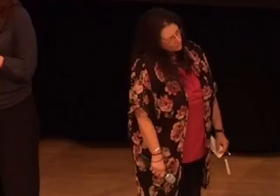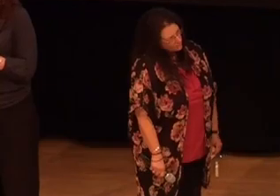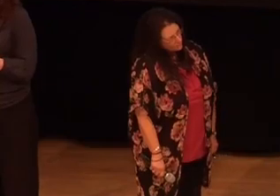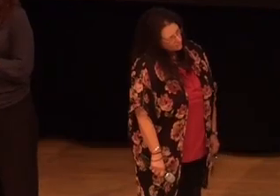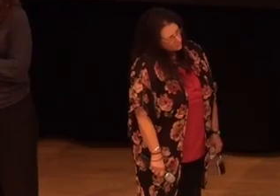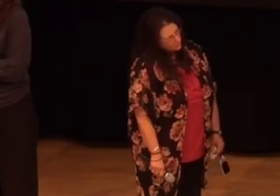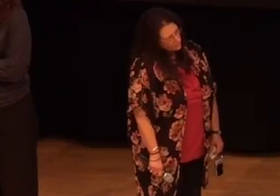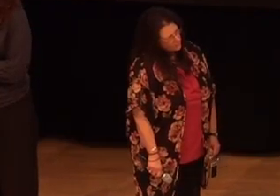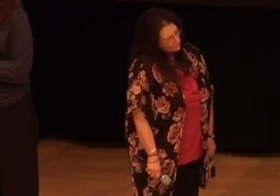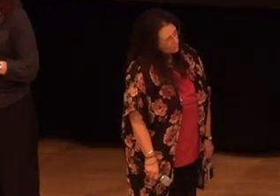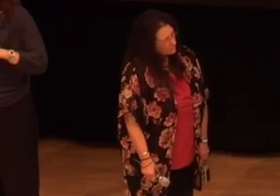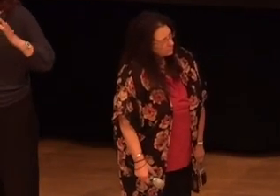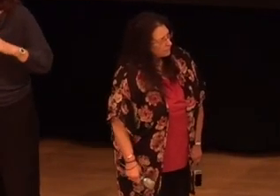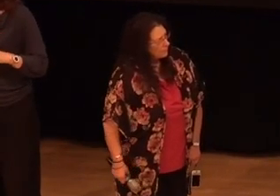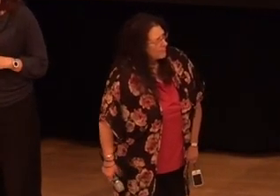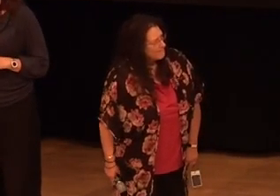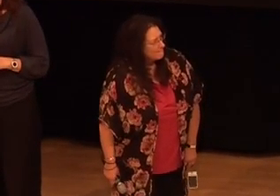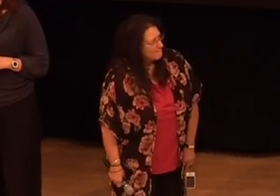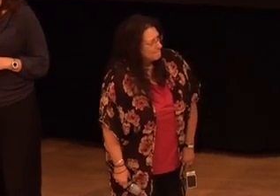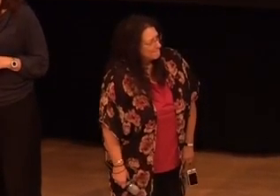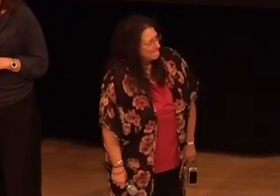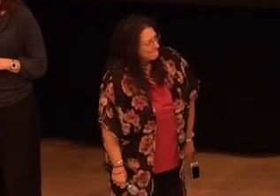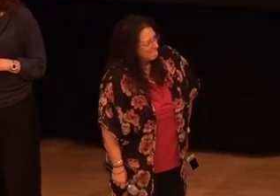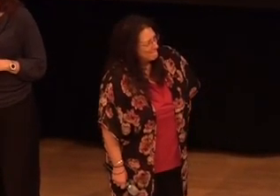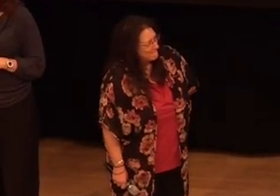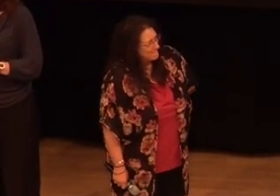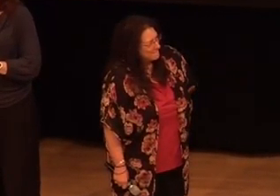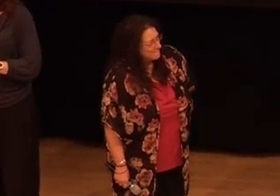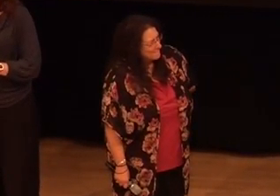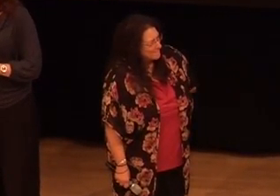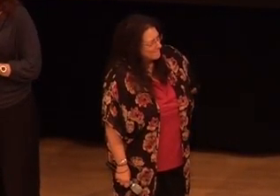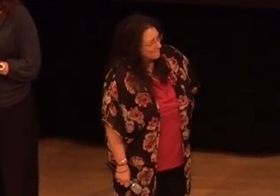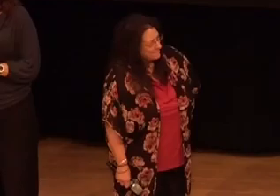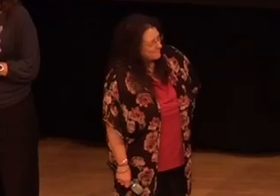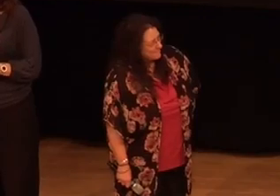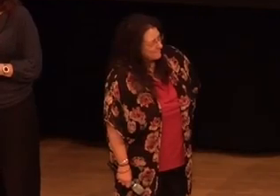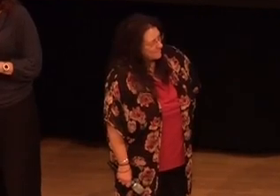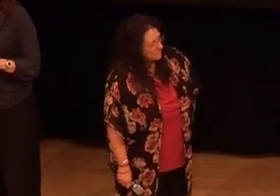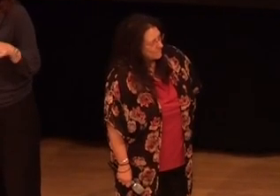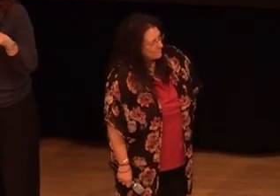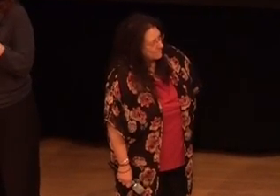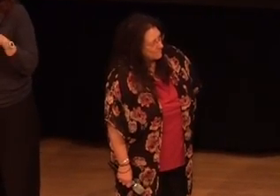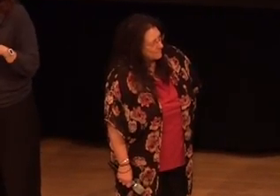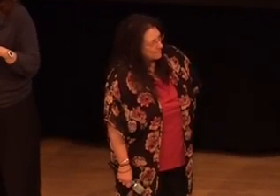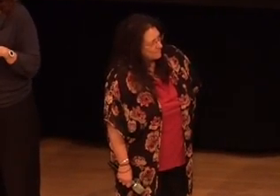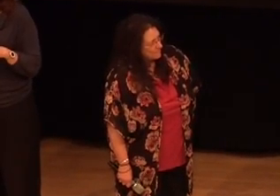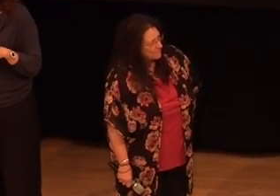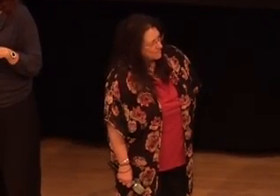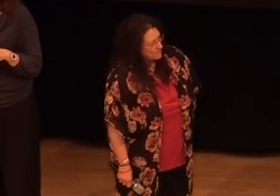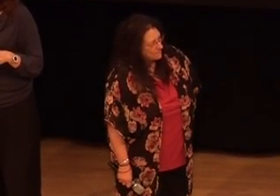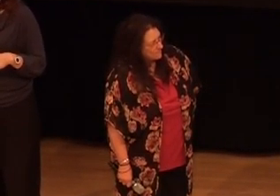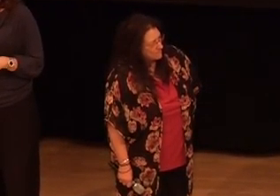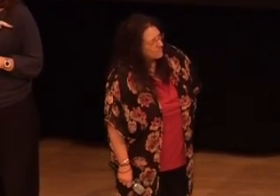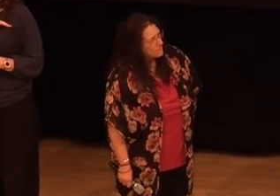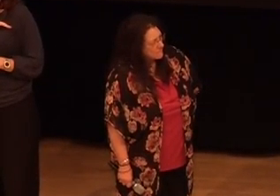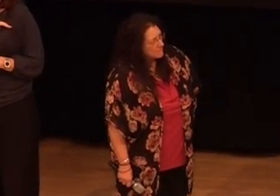Sunday, the off-peak times. And so they have a website which you can access from our... So if you just go to our website,